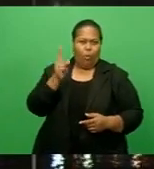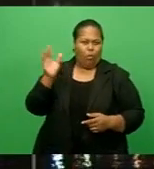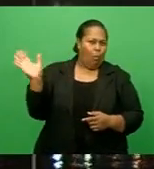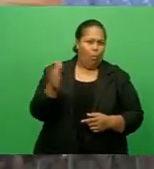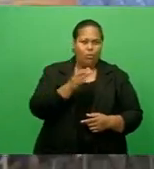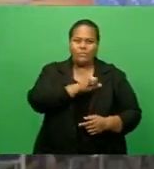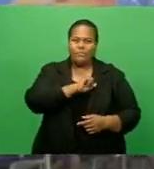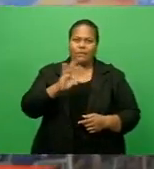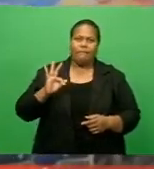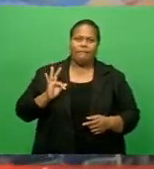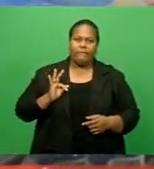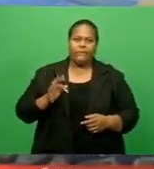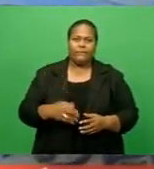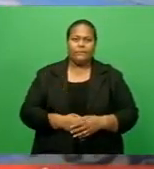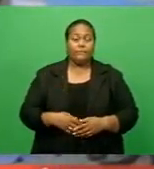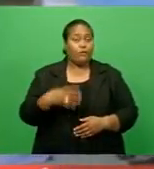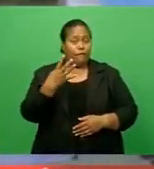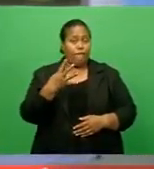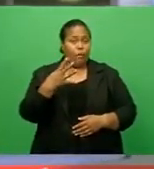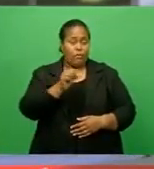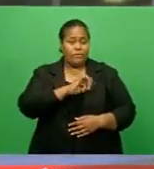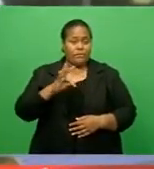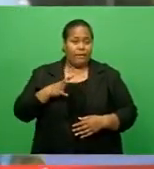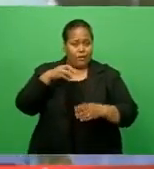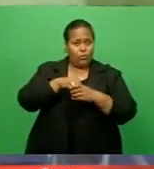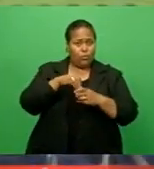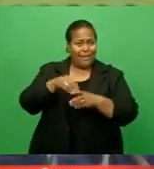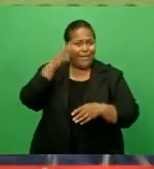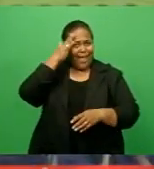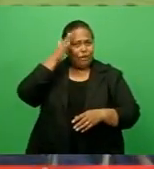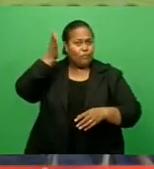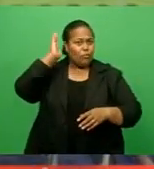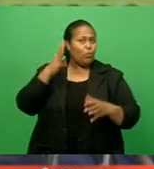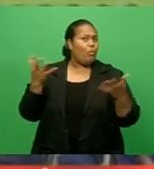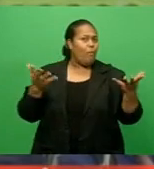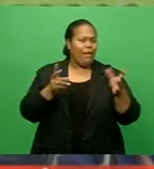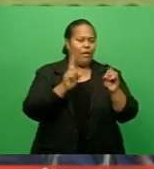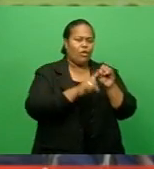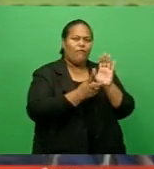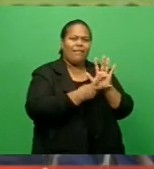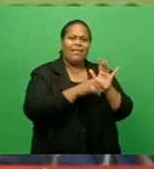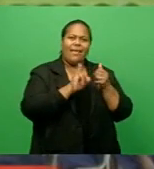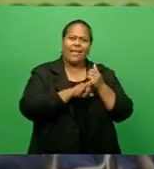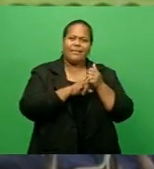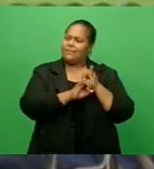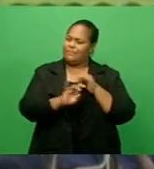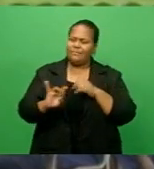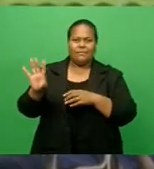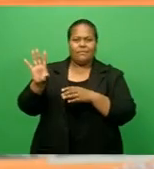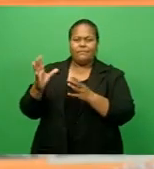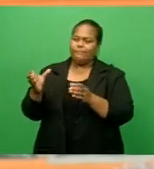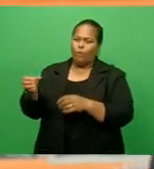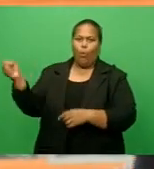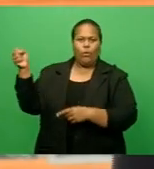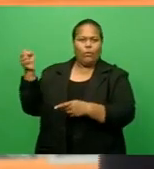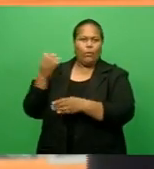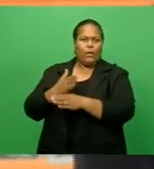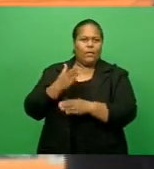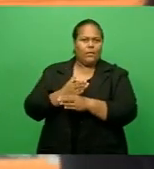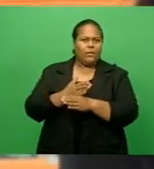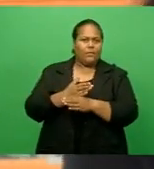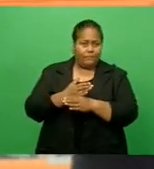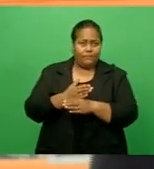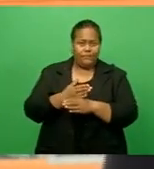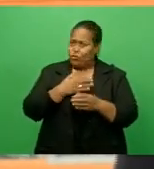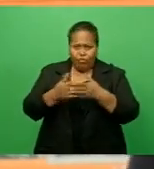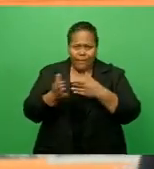staff. 4 staff, including the head of school at QVS, have been suspended pending an investigation. Whether you're a head of school,